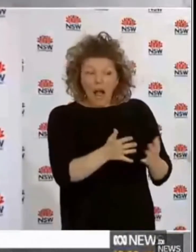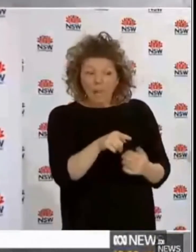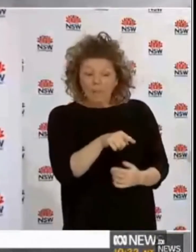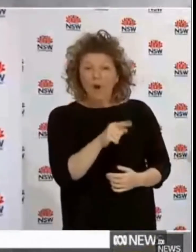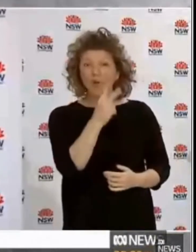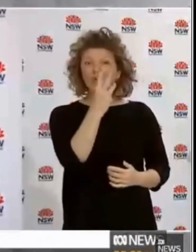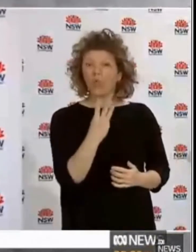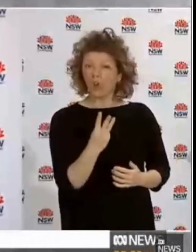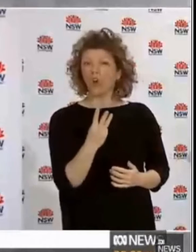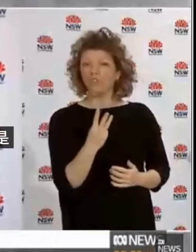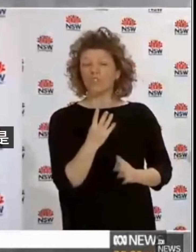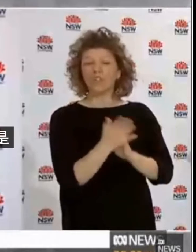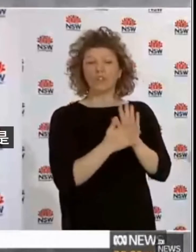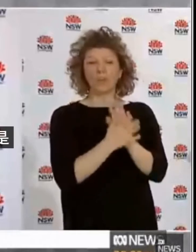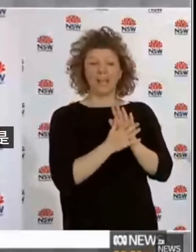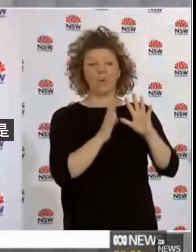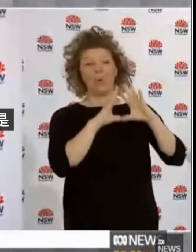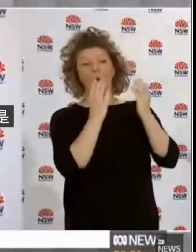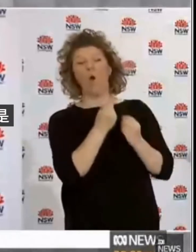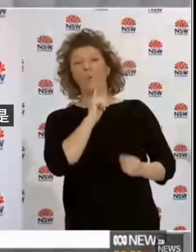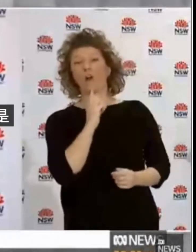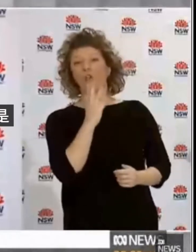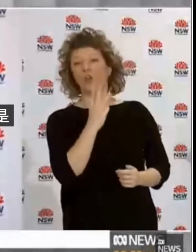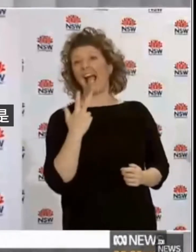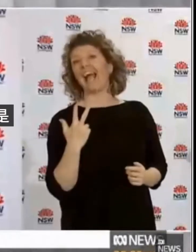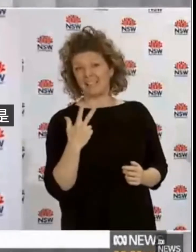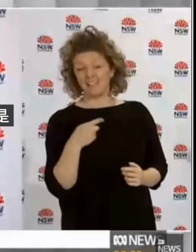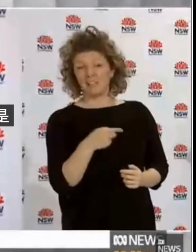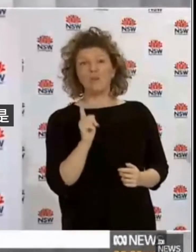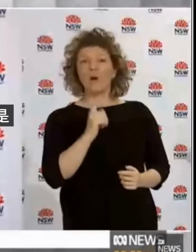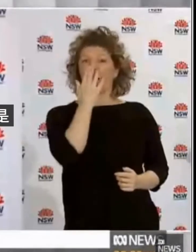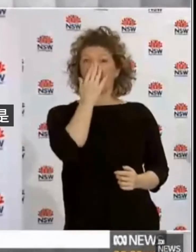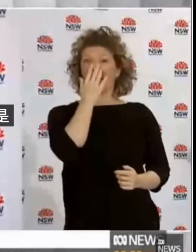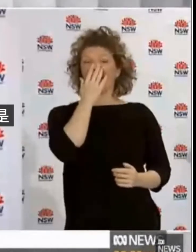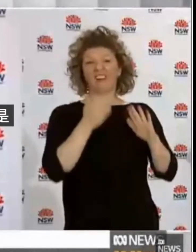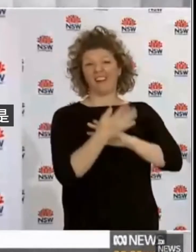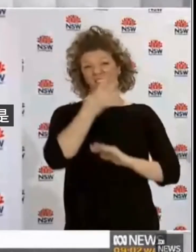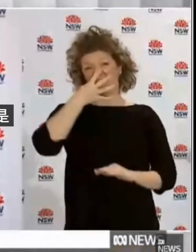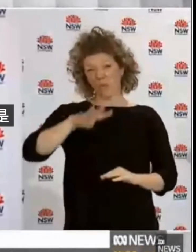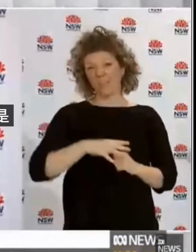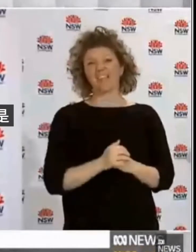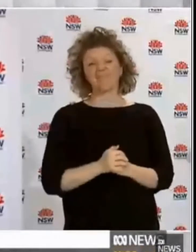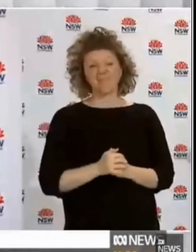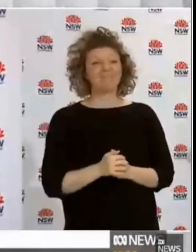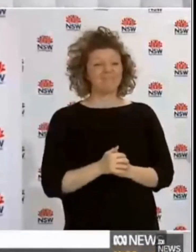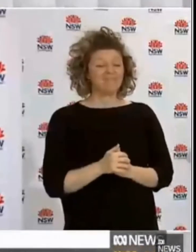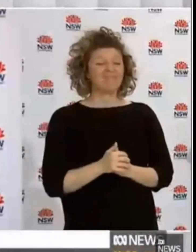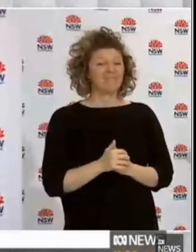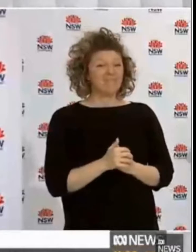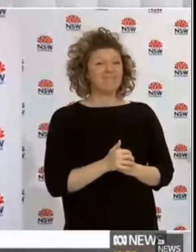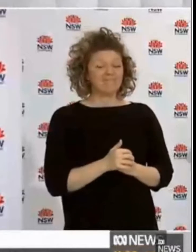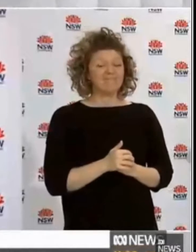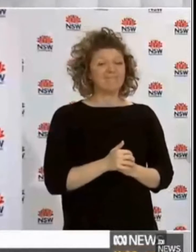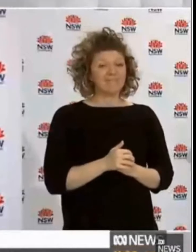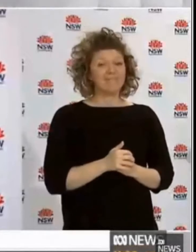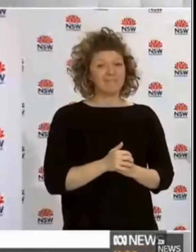two-thirds, 138 cases, were people under the age of 40 years old. So